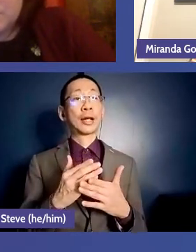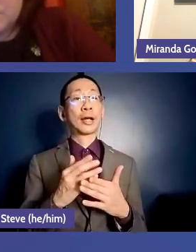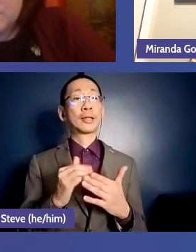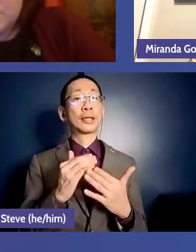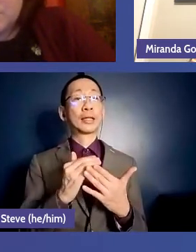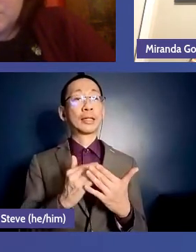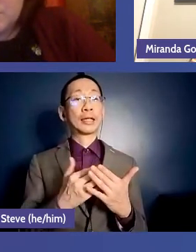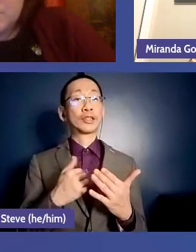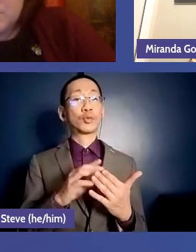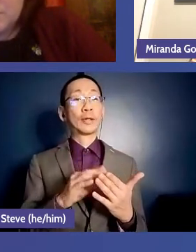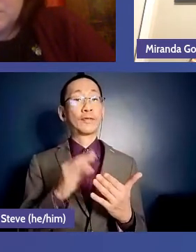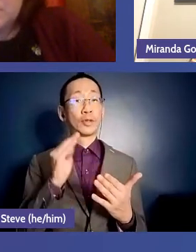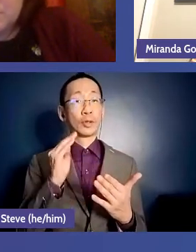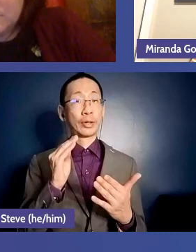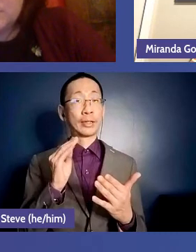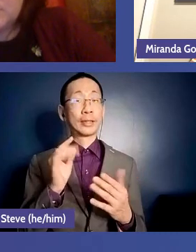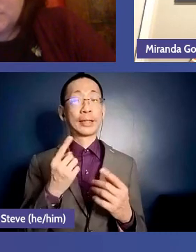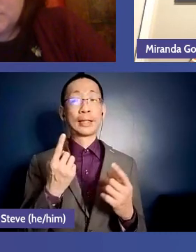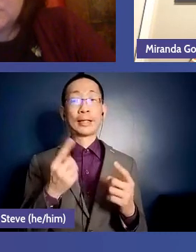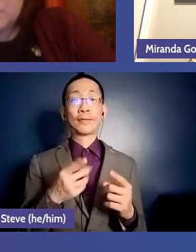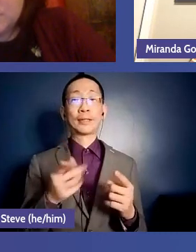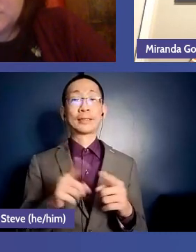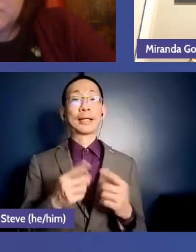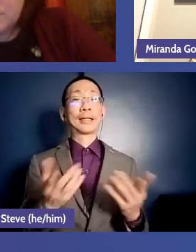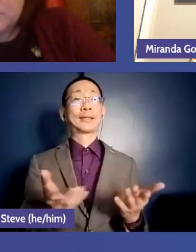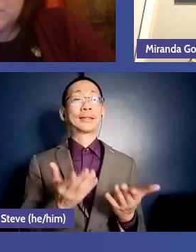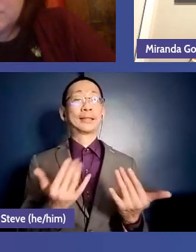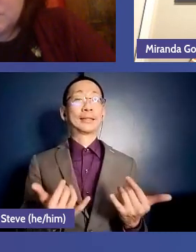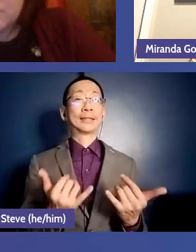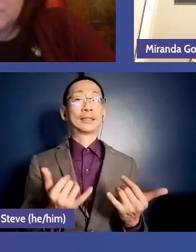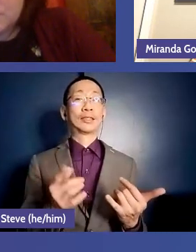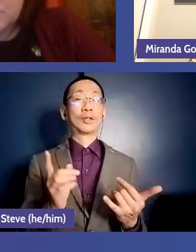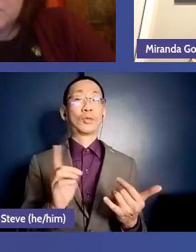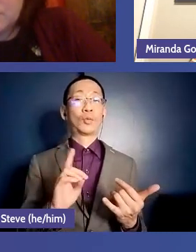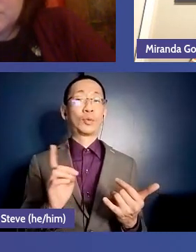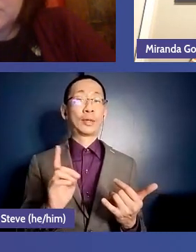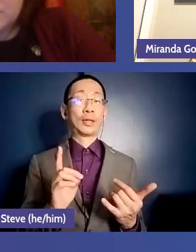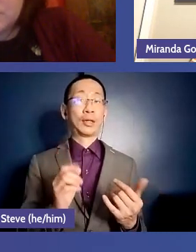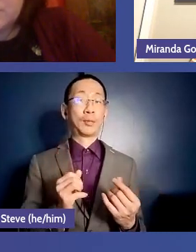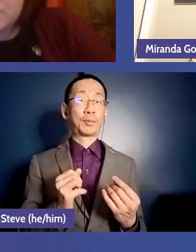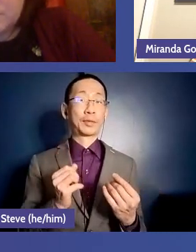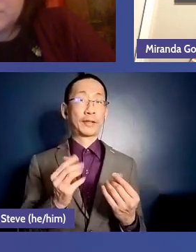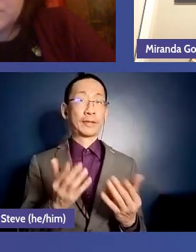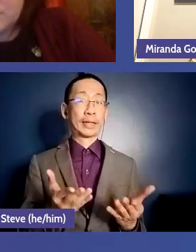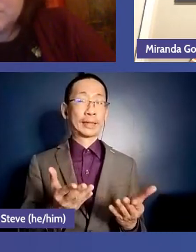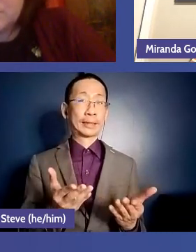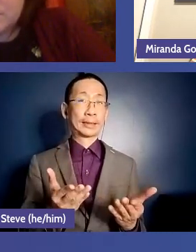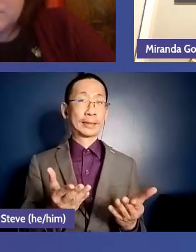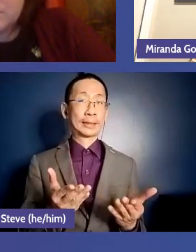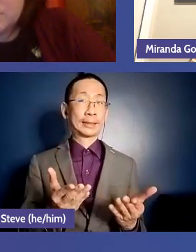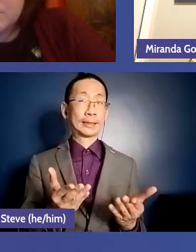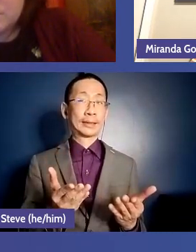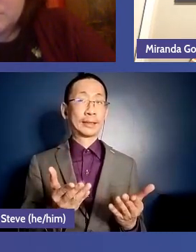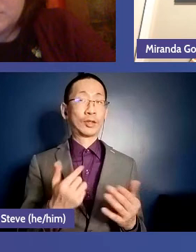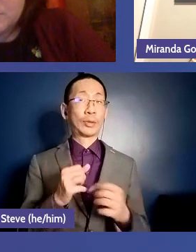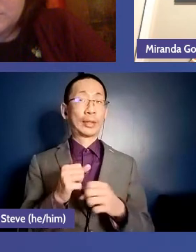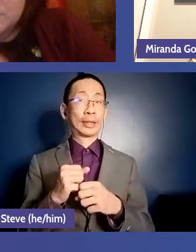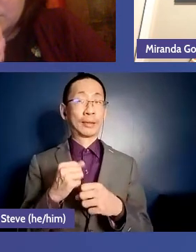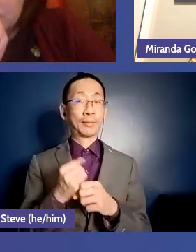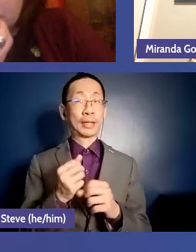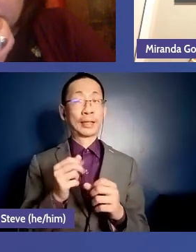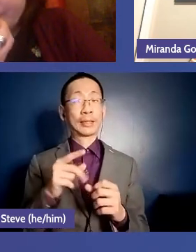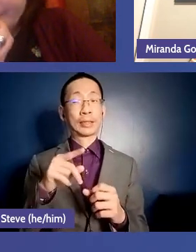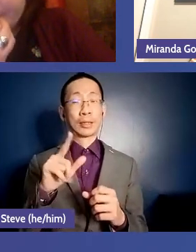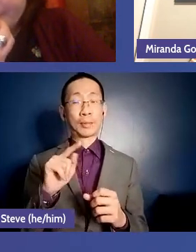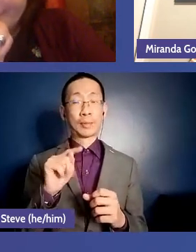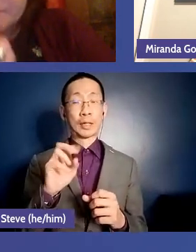that we've learned, right? Like events like this, where providing, we can create the platforms to share